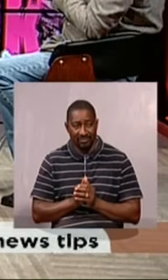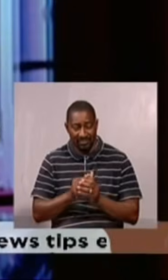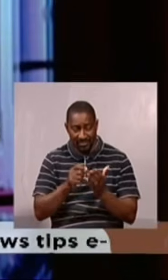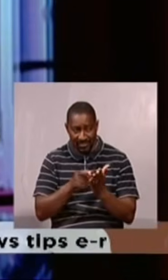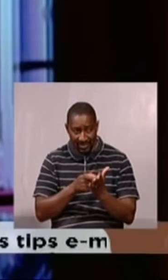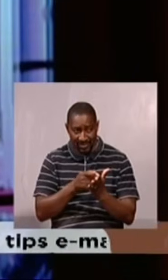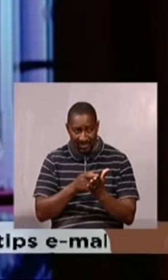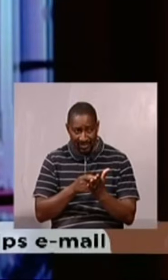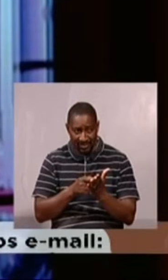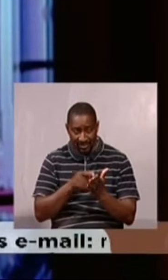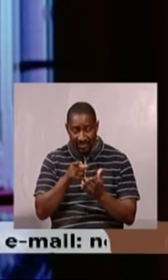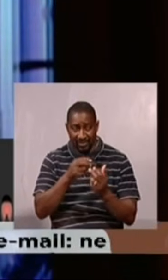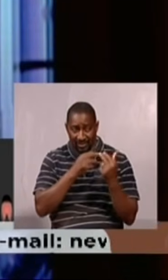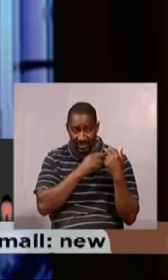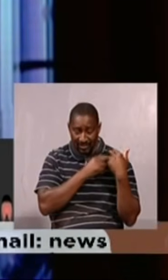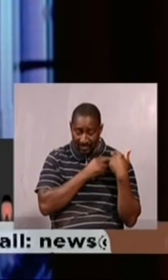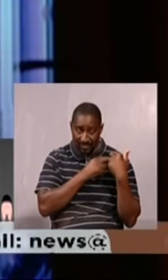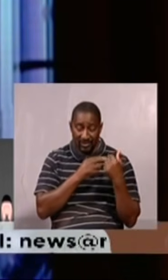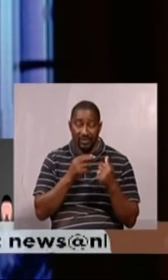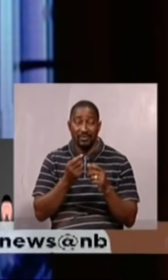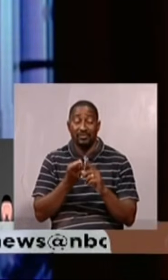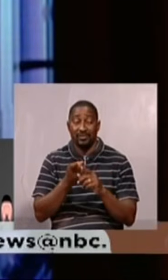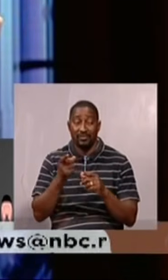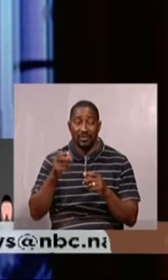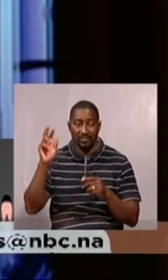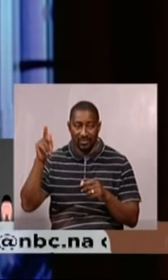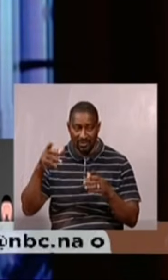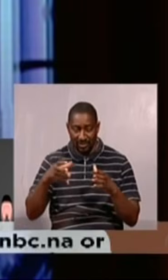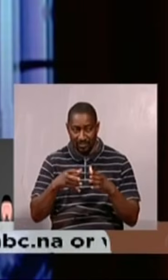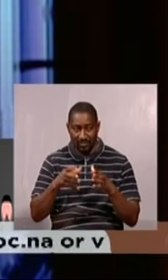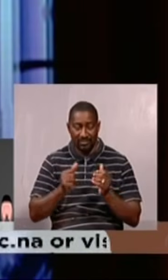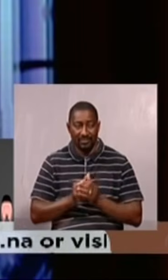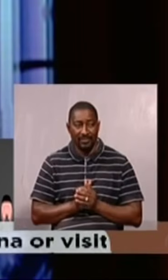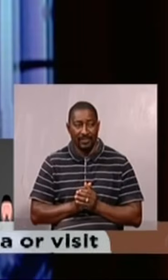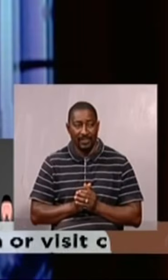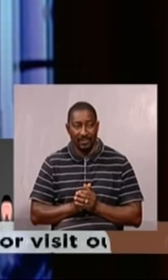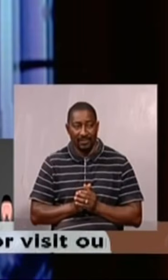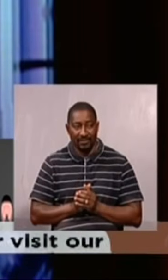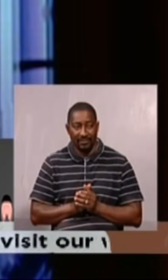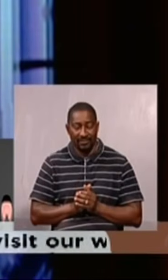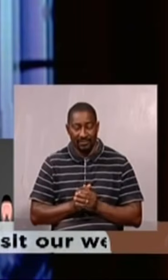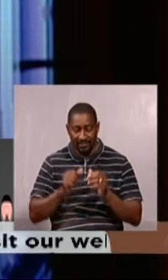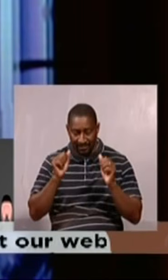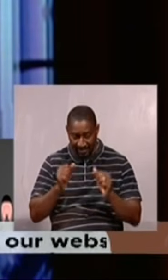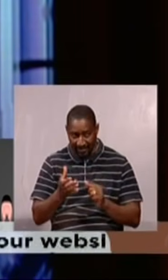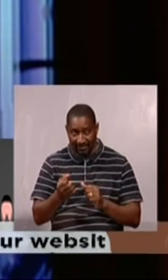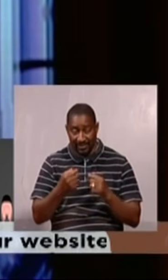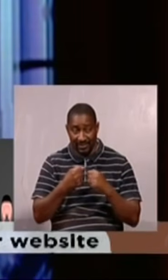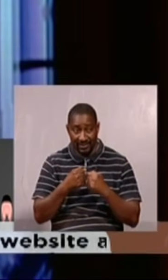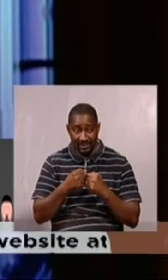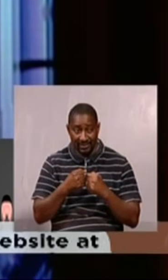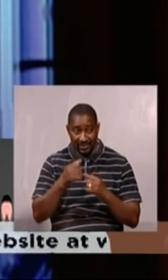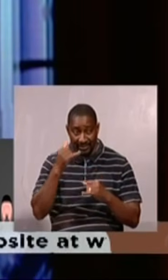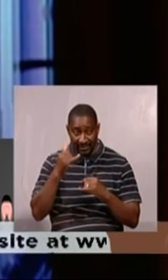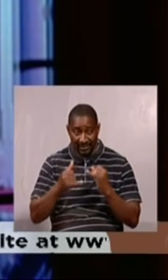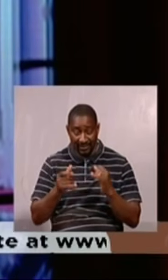there's a big responsibility on the political parties, and I hope they're listening tonight, they need to take up this challenge. Absolutely. At the end of the